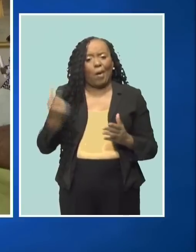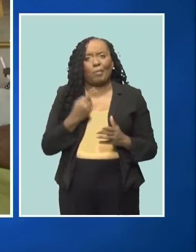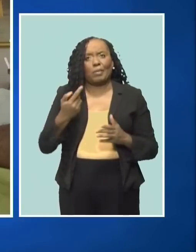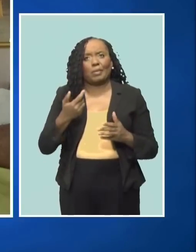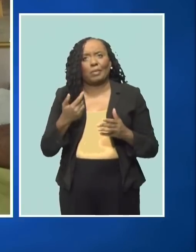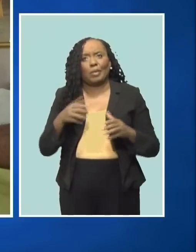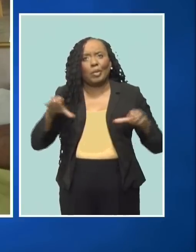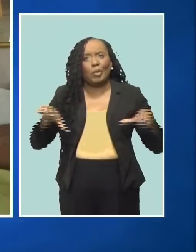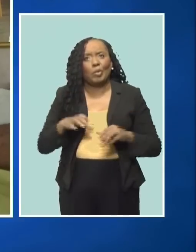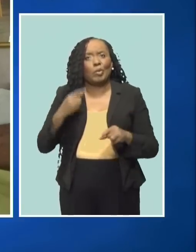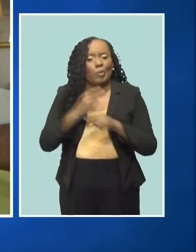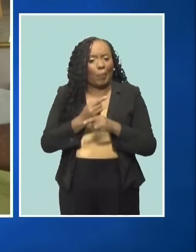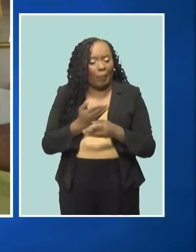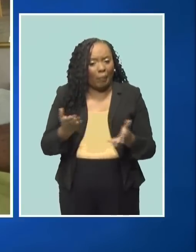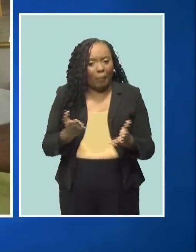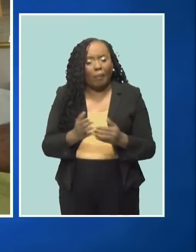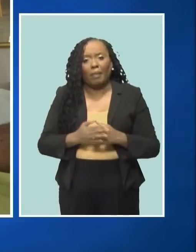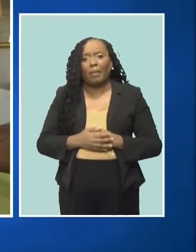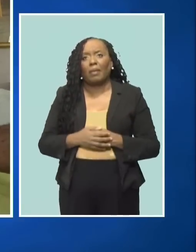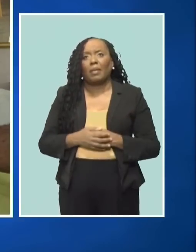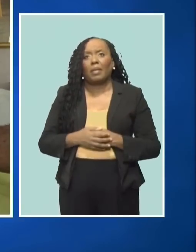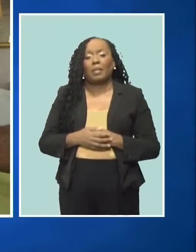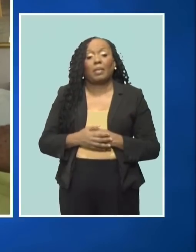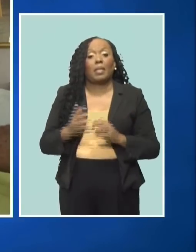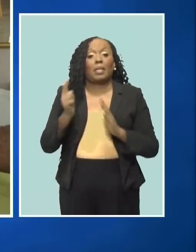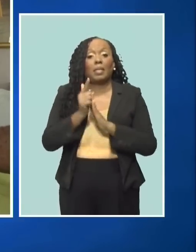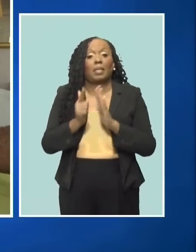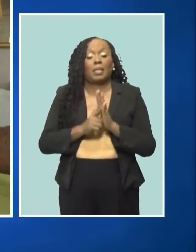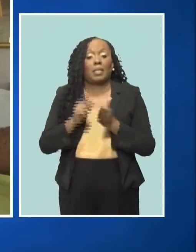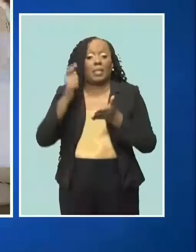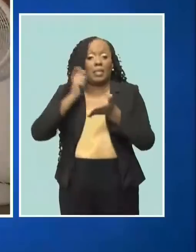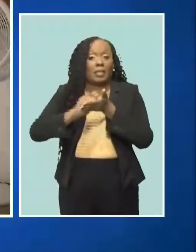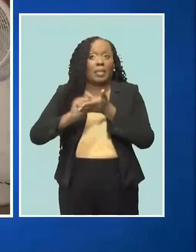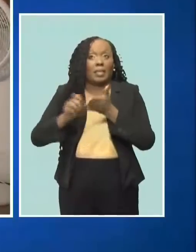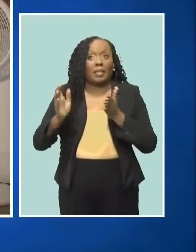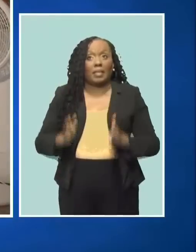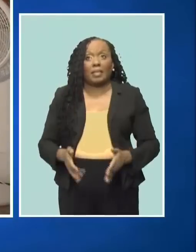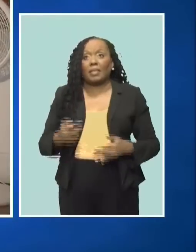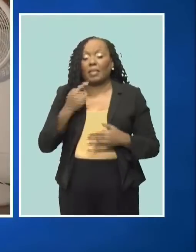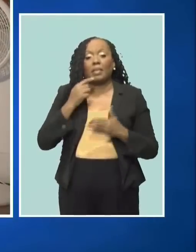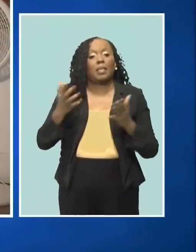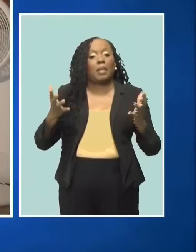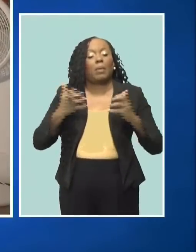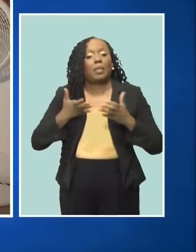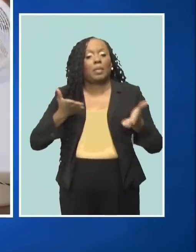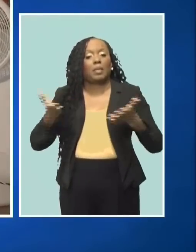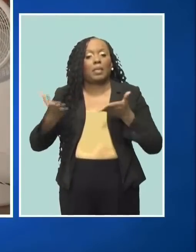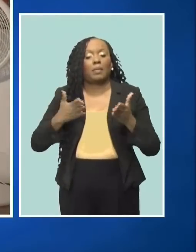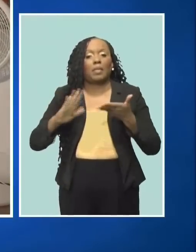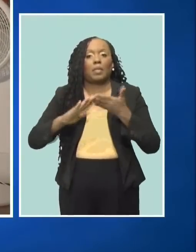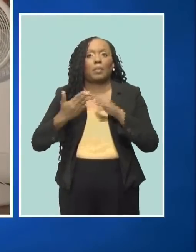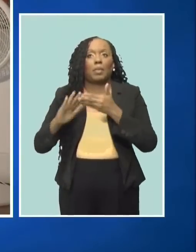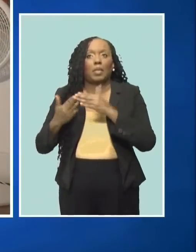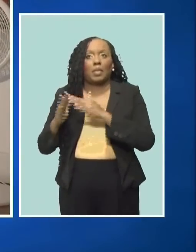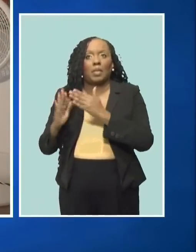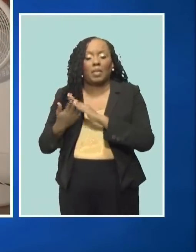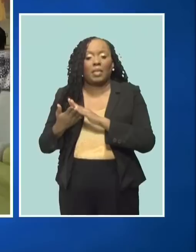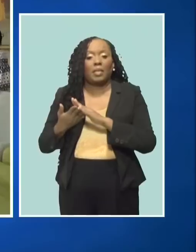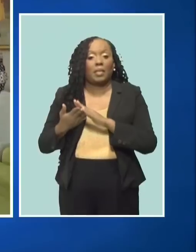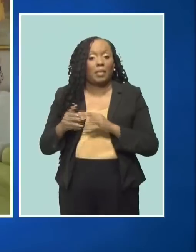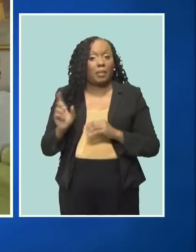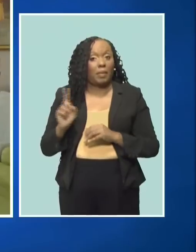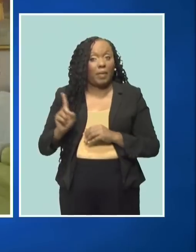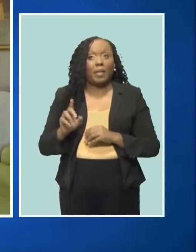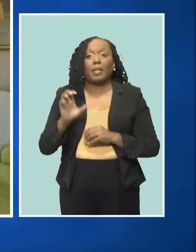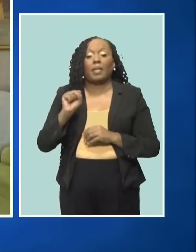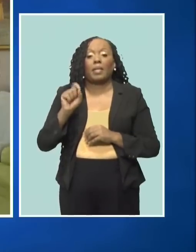Legal Secretary with Allsop and Company, Shonda Bowen, says she intends to serve her community in Hope Road, St. Lucie. Being